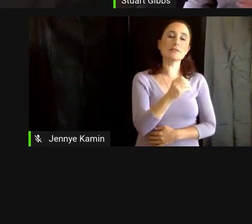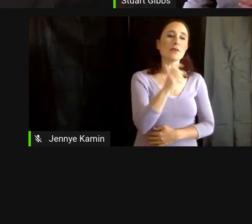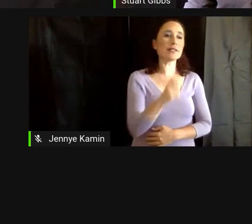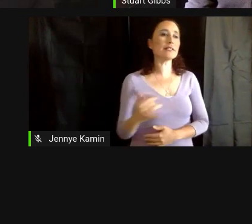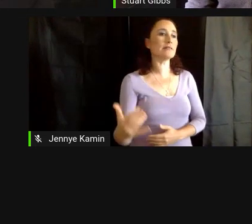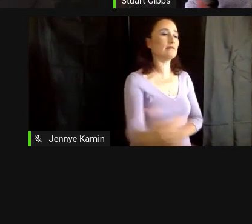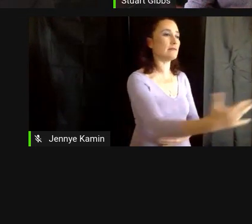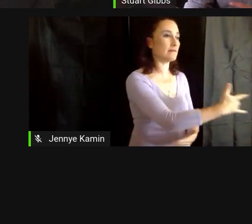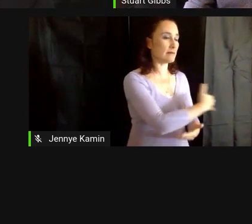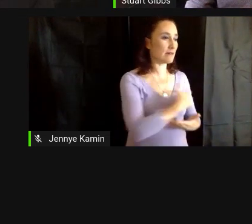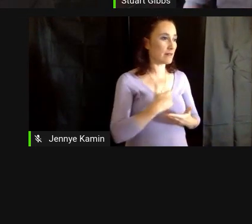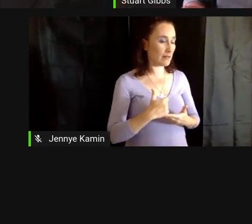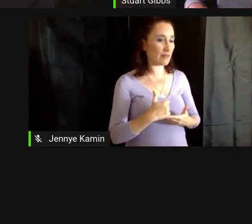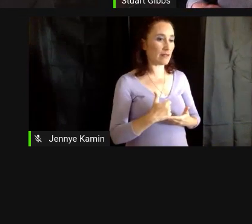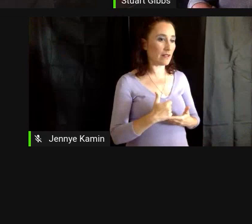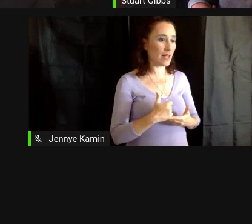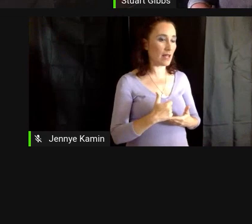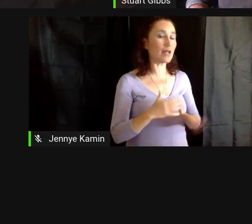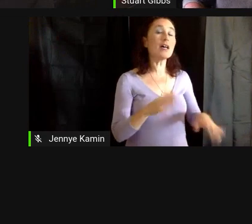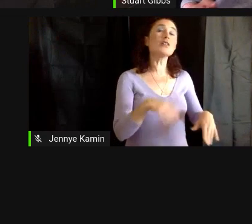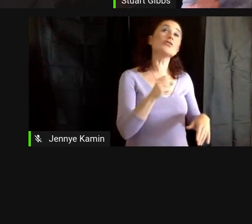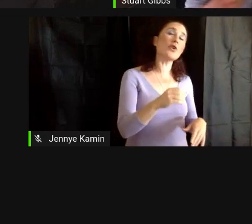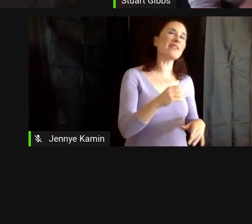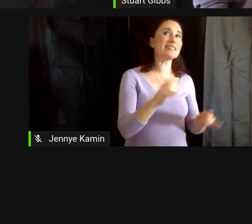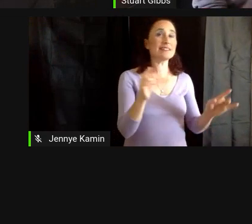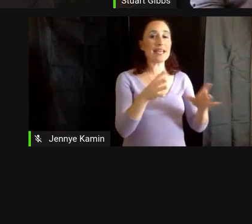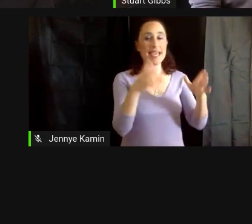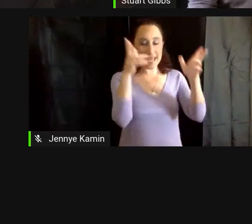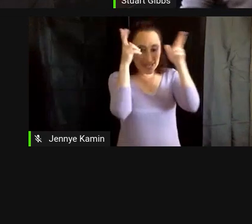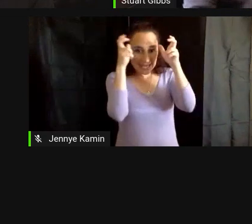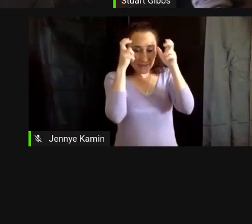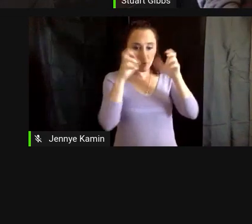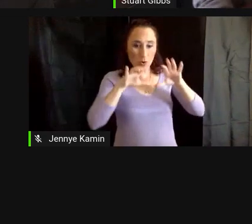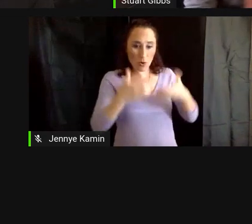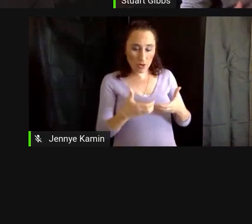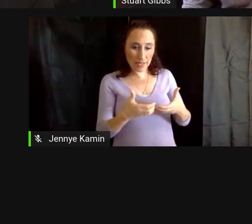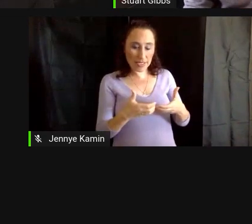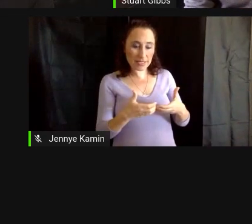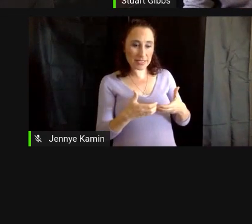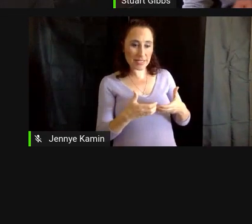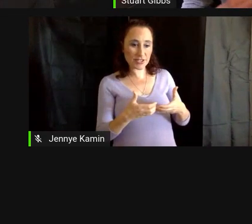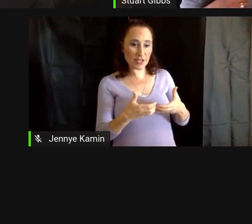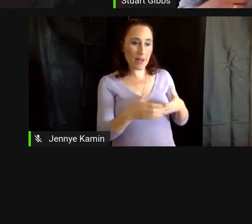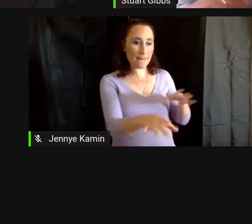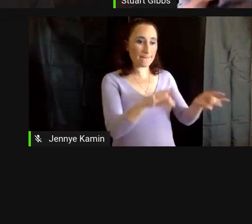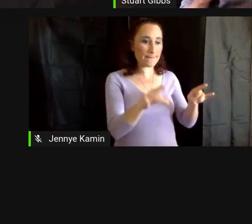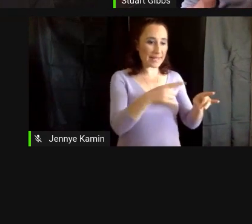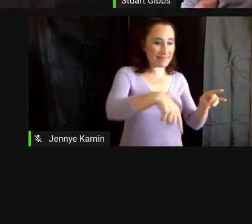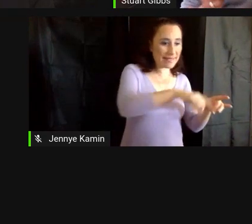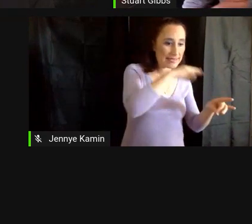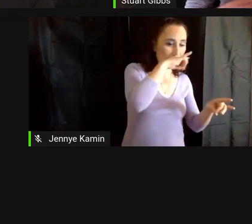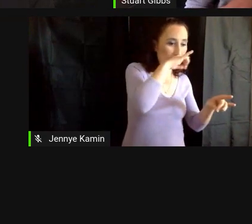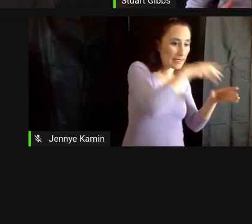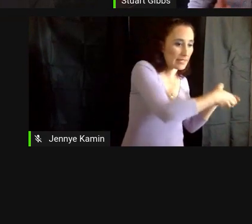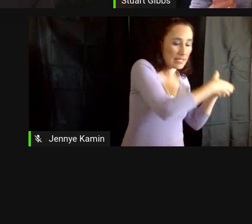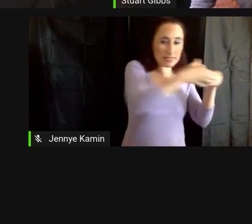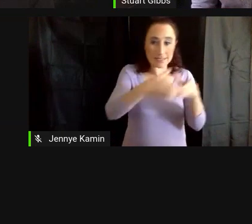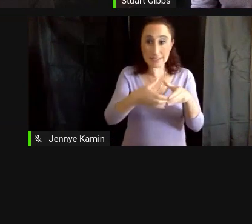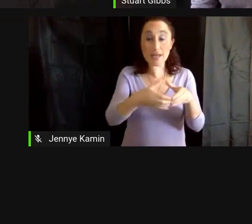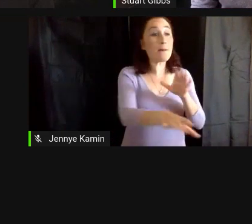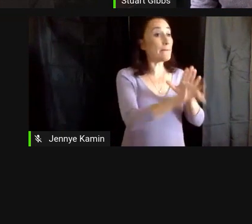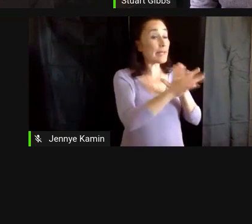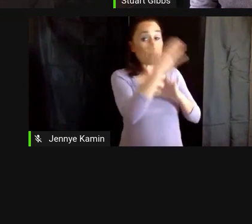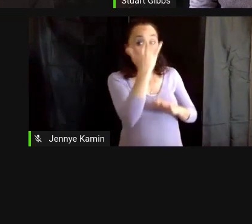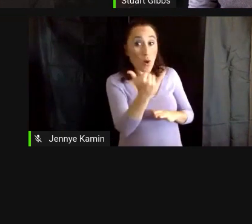who've been picked by a nefarious organization to stop banana blight. They're going to be sent down. They've been picked because